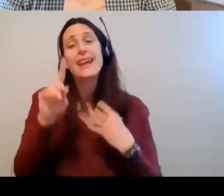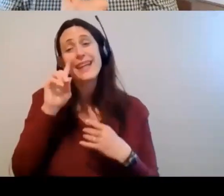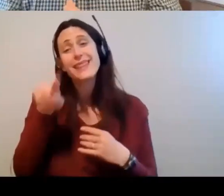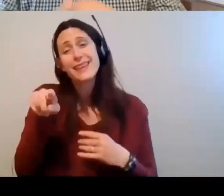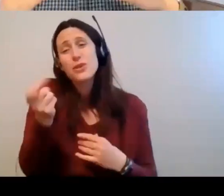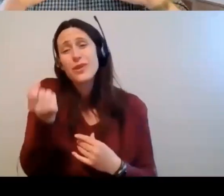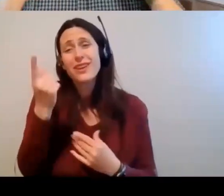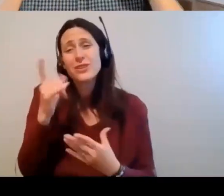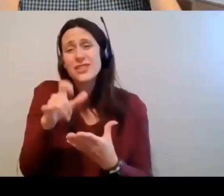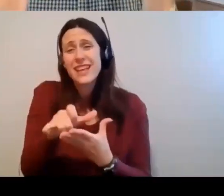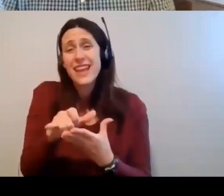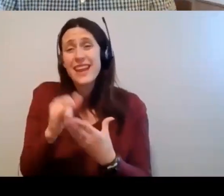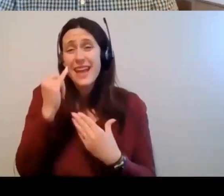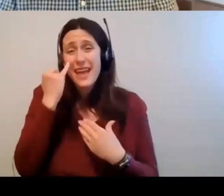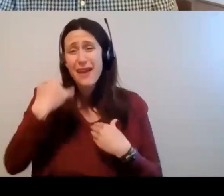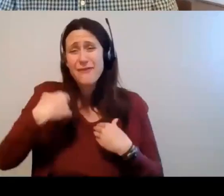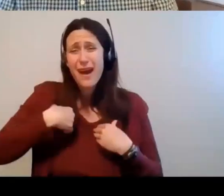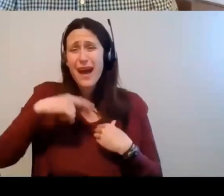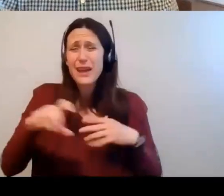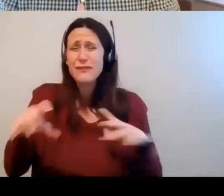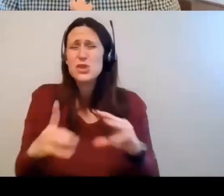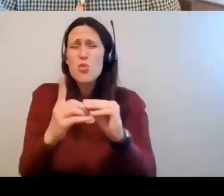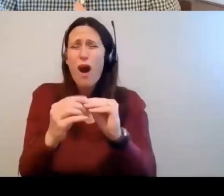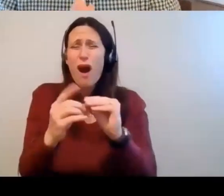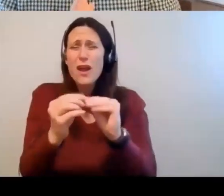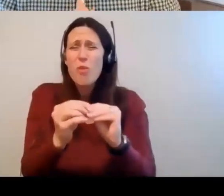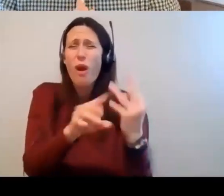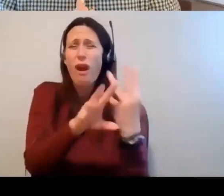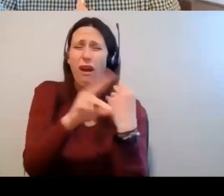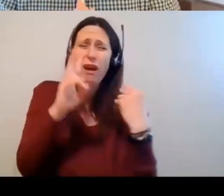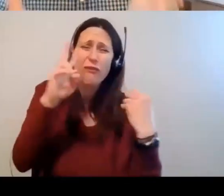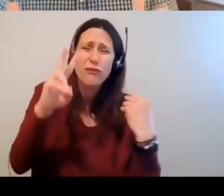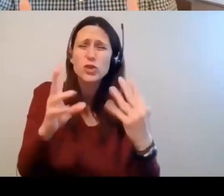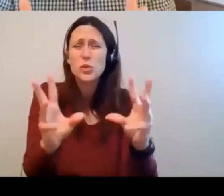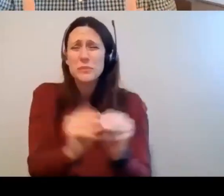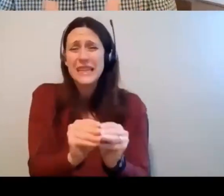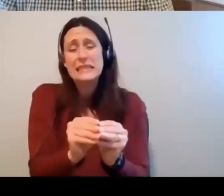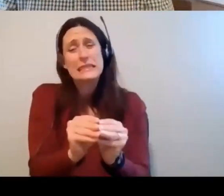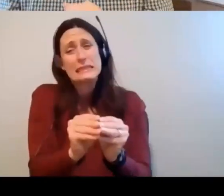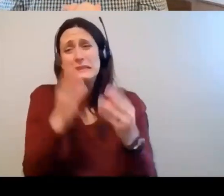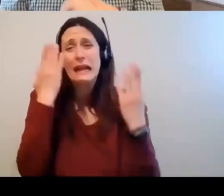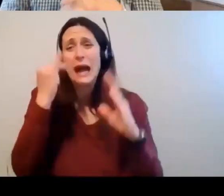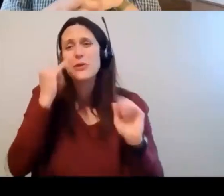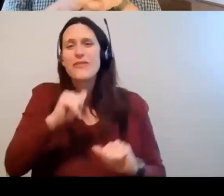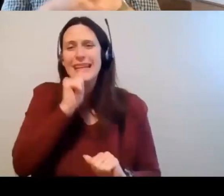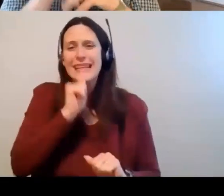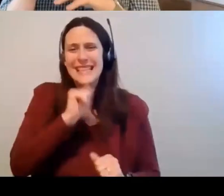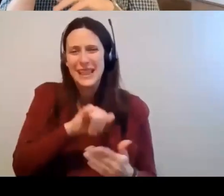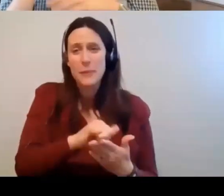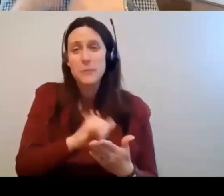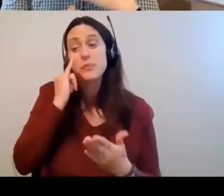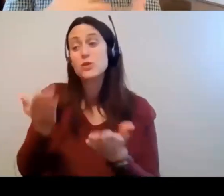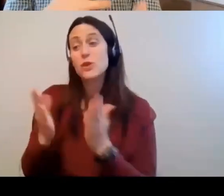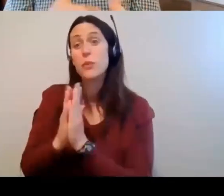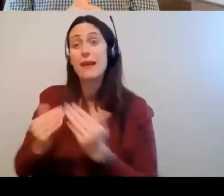me to say, like, if I need to do one more virtual thing, I don't know if I can take it. And so if we ask young people